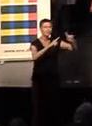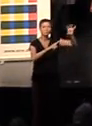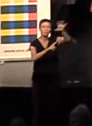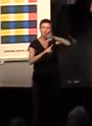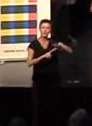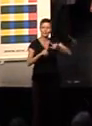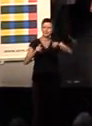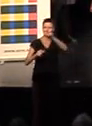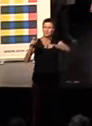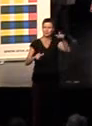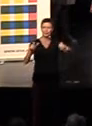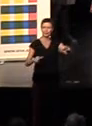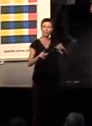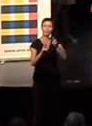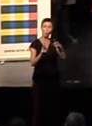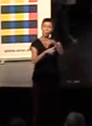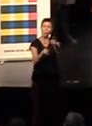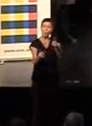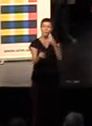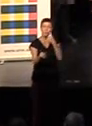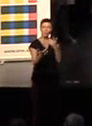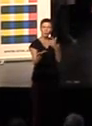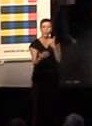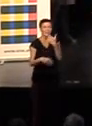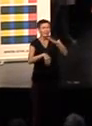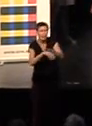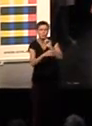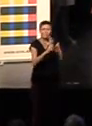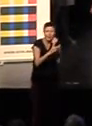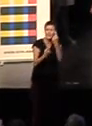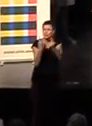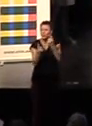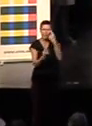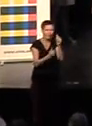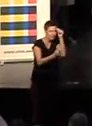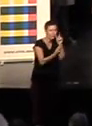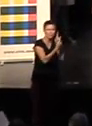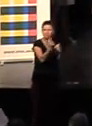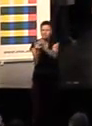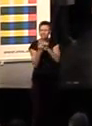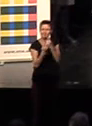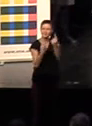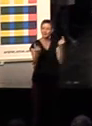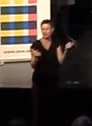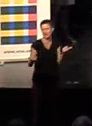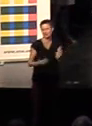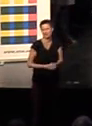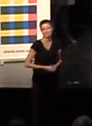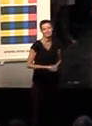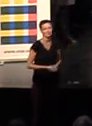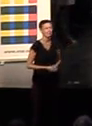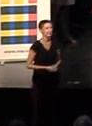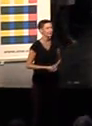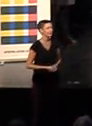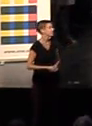and people en hoe je loop you life time you find each other and get to know each other voorbij